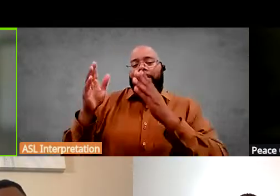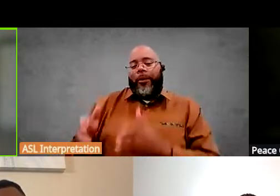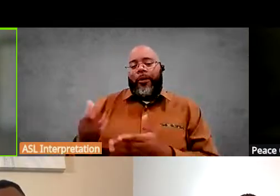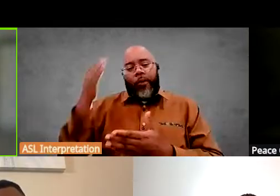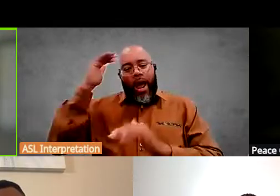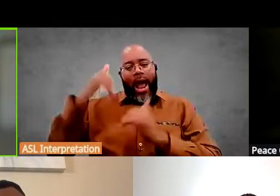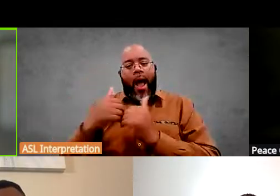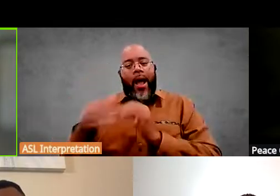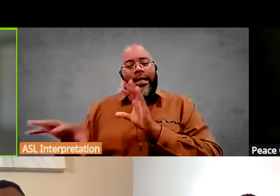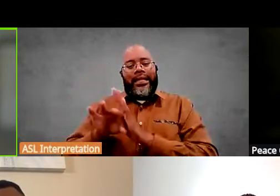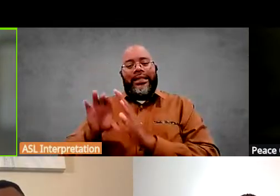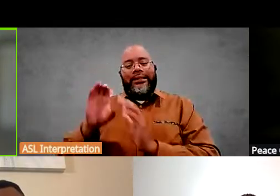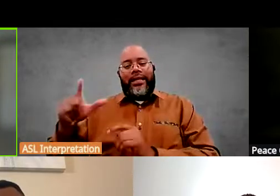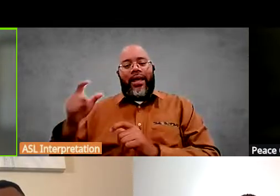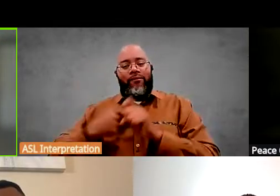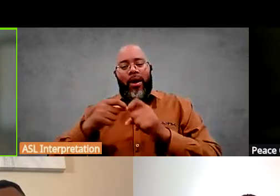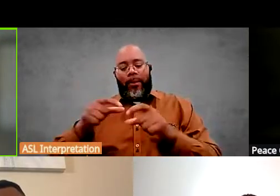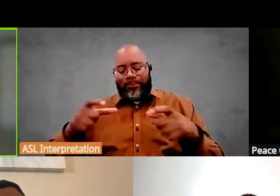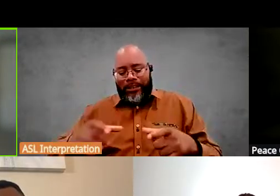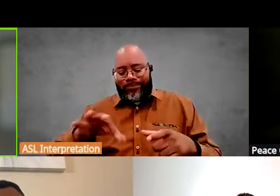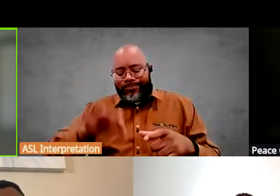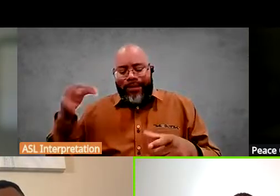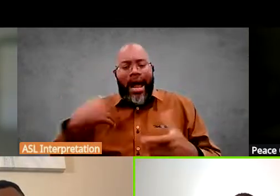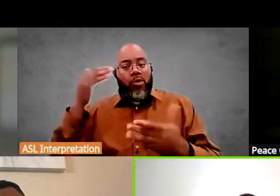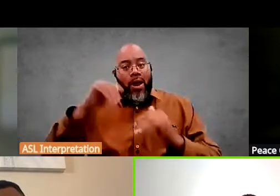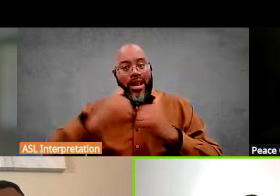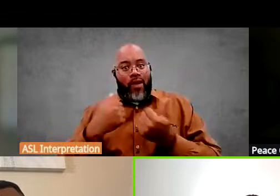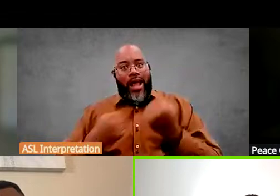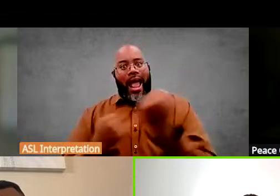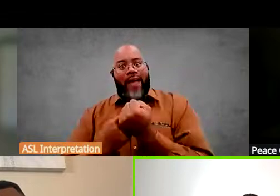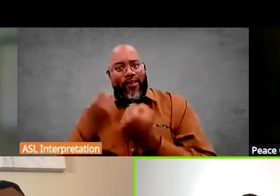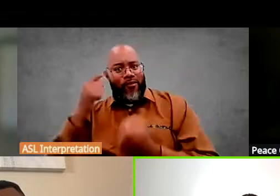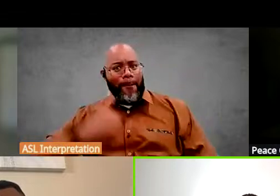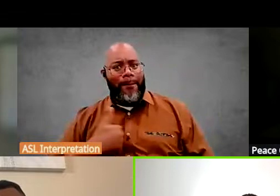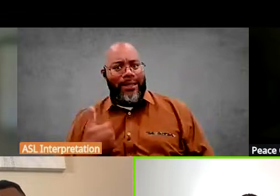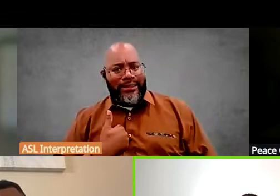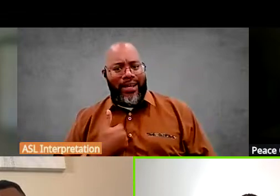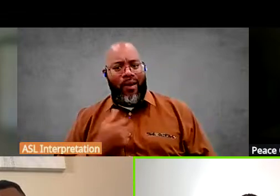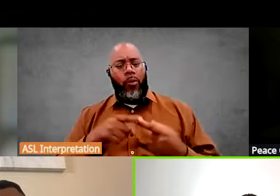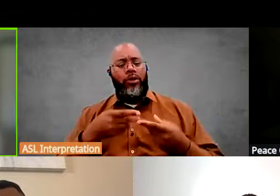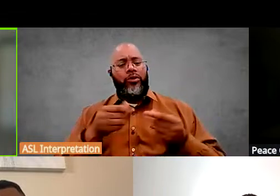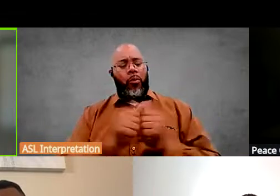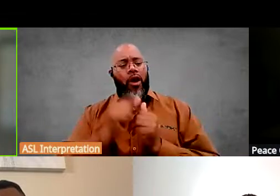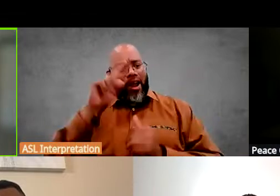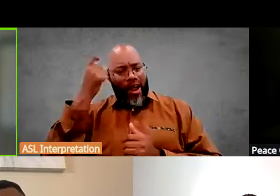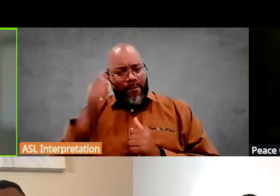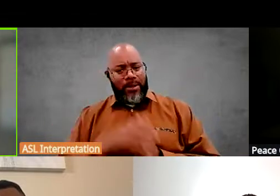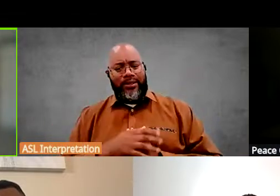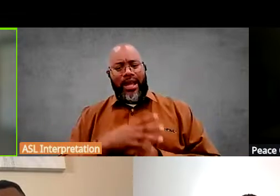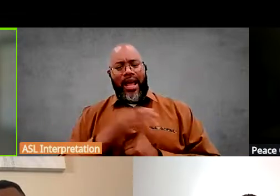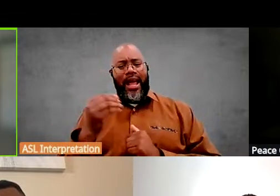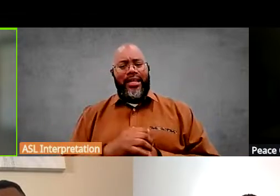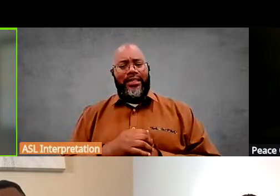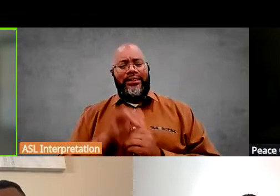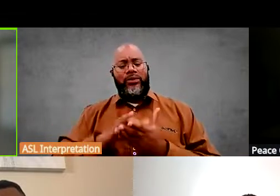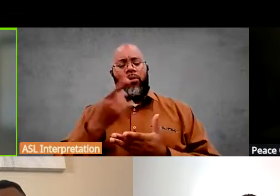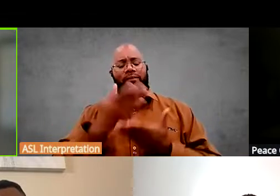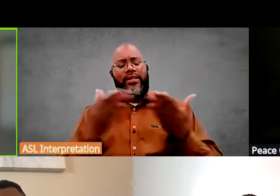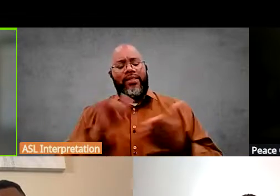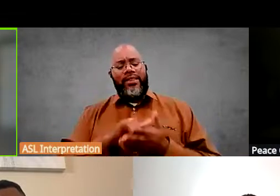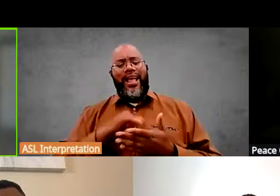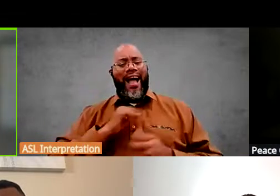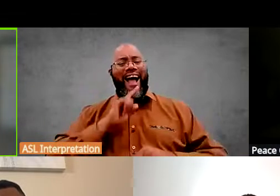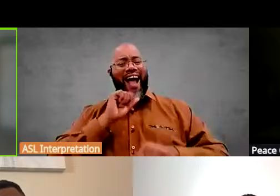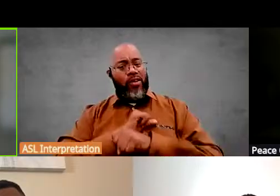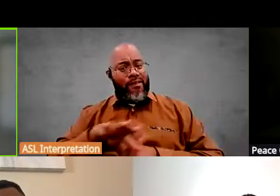select cells from a petri dish. I now know how to advocate for myself when it comes to government. And and this is one of the things that I've actually found